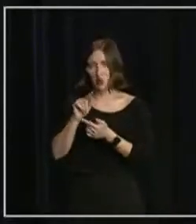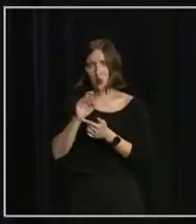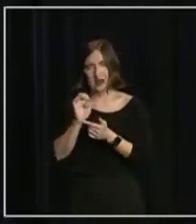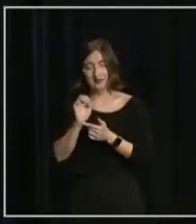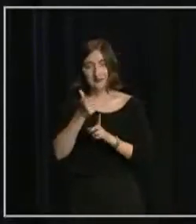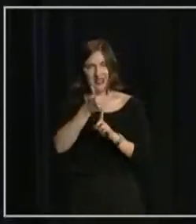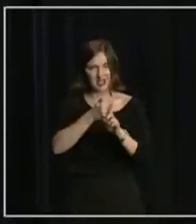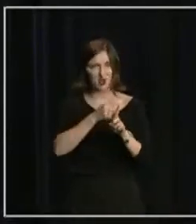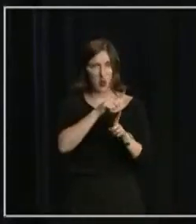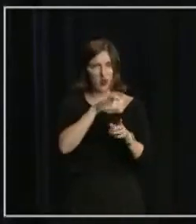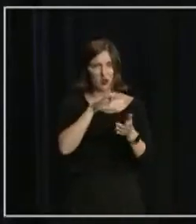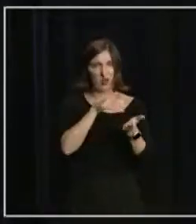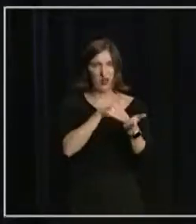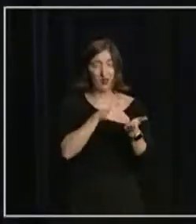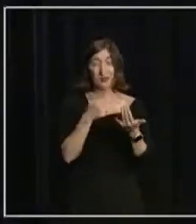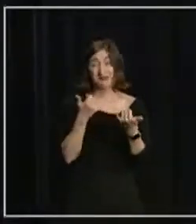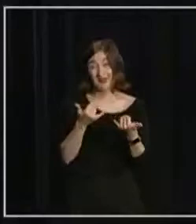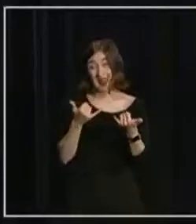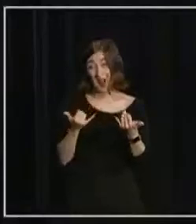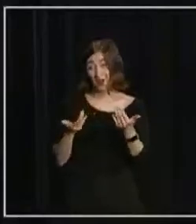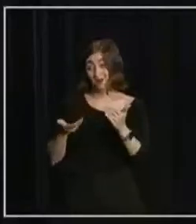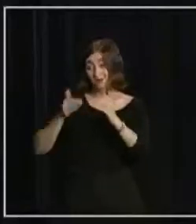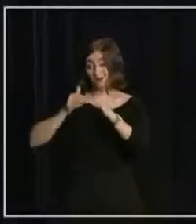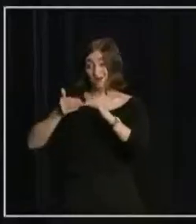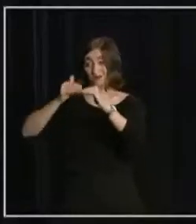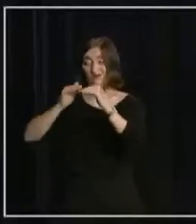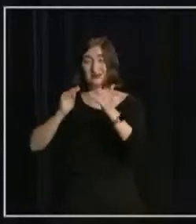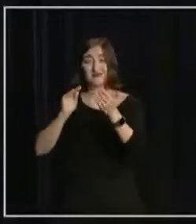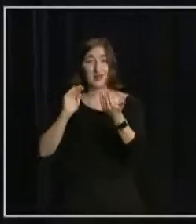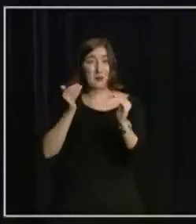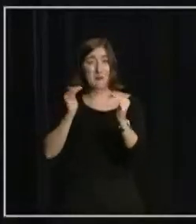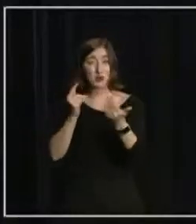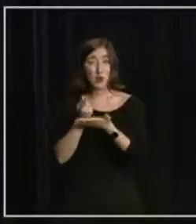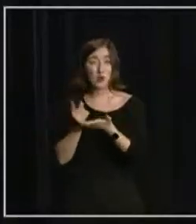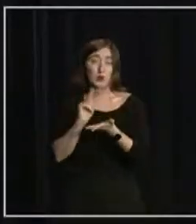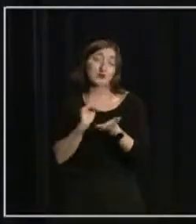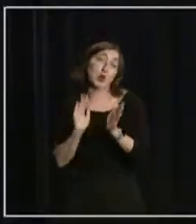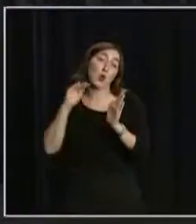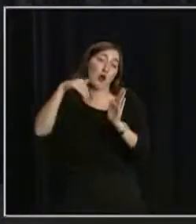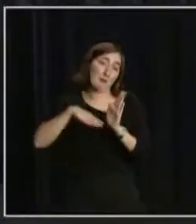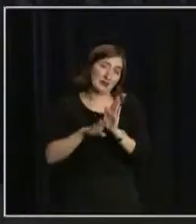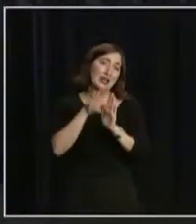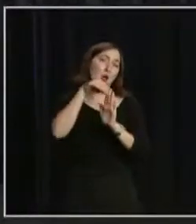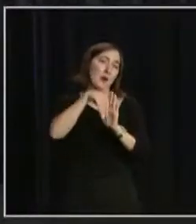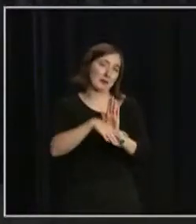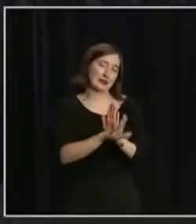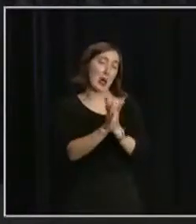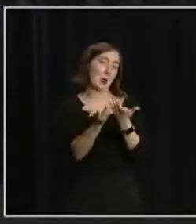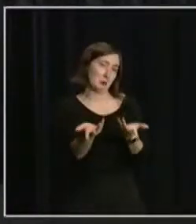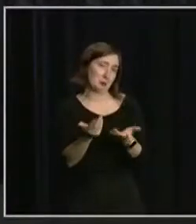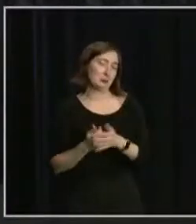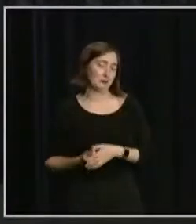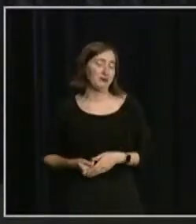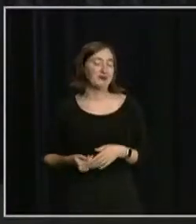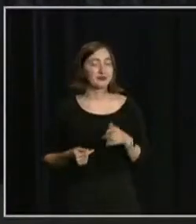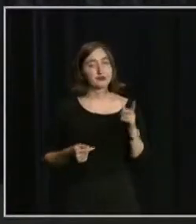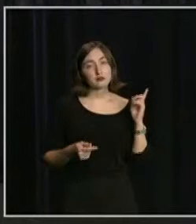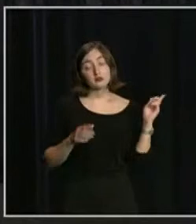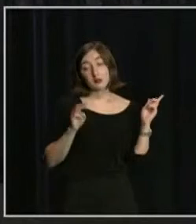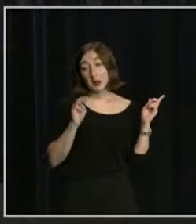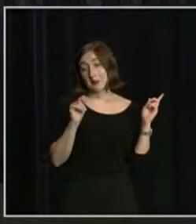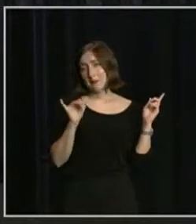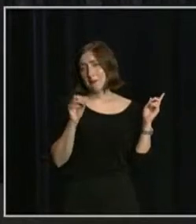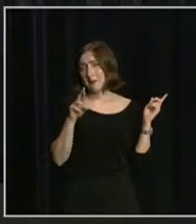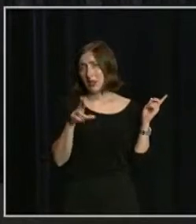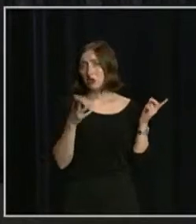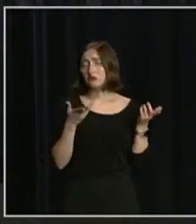where we were, say, a week ago. So it goes up and down is really the long answer to your question. And people might be asking, well, how long is this going to